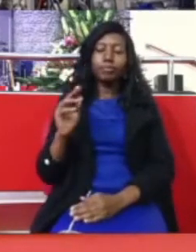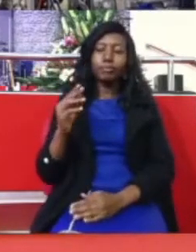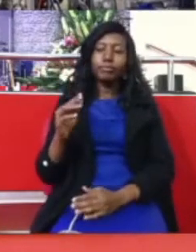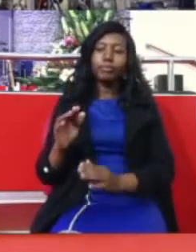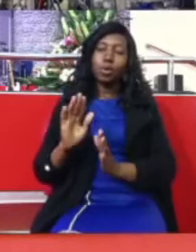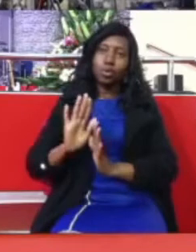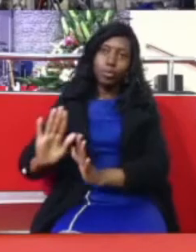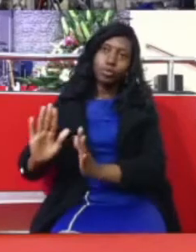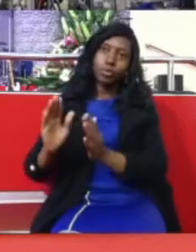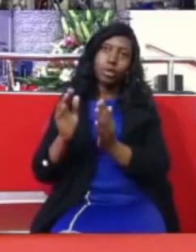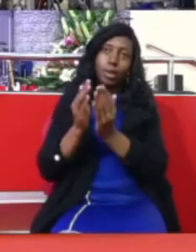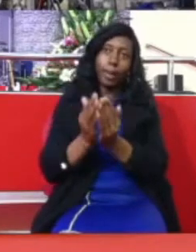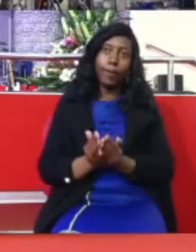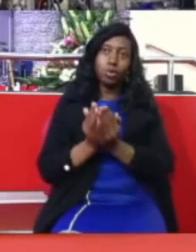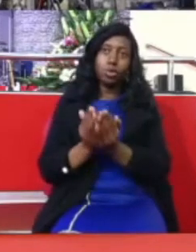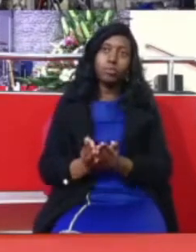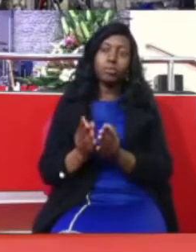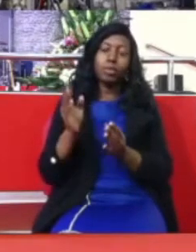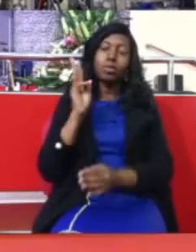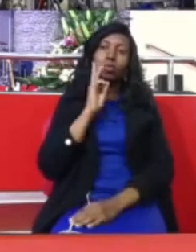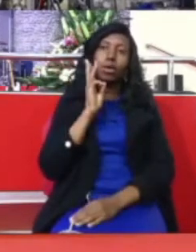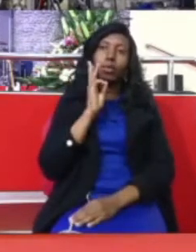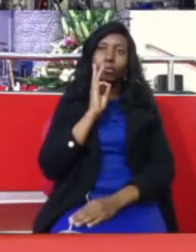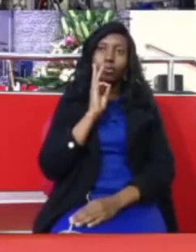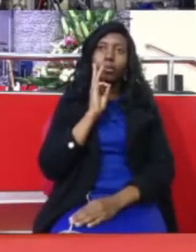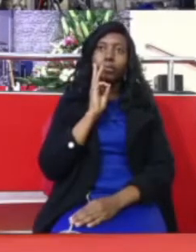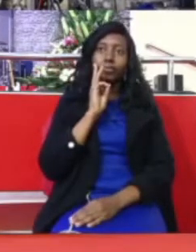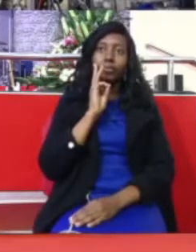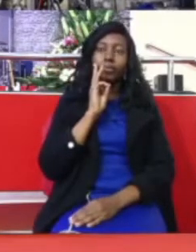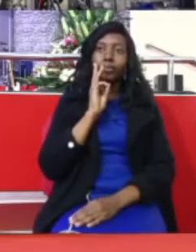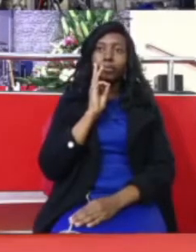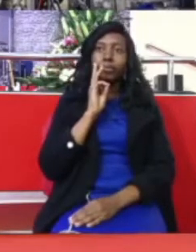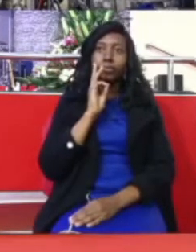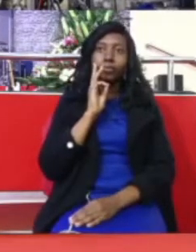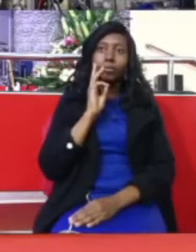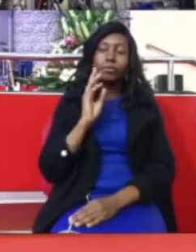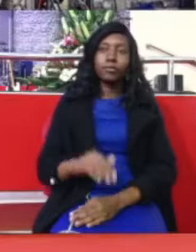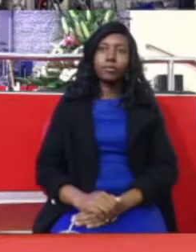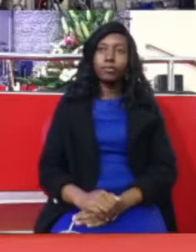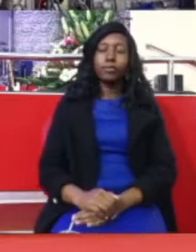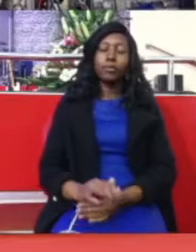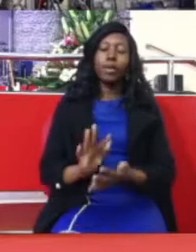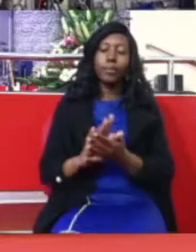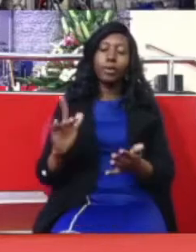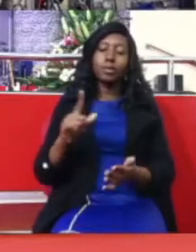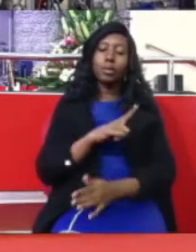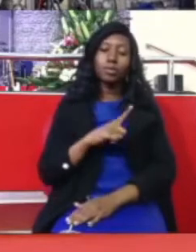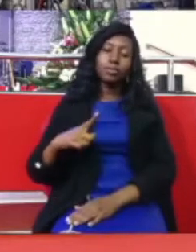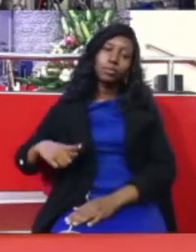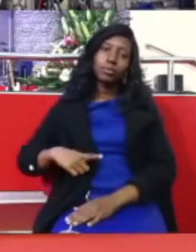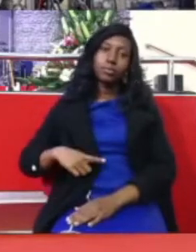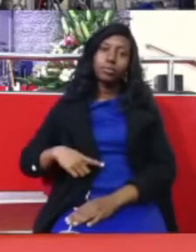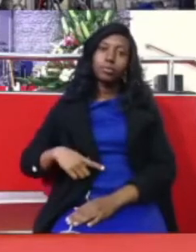using his boat, he will definitely stay on until the message is complete. Bwana asifiwe. So when